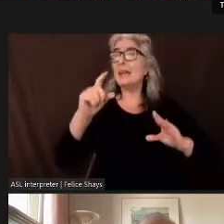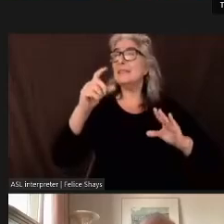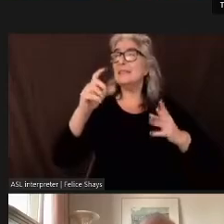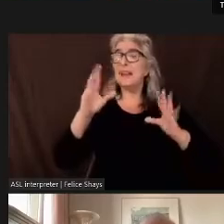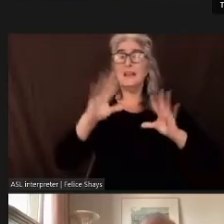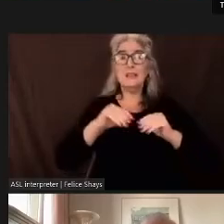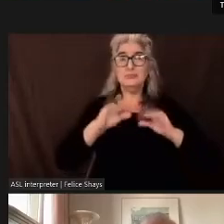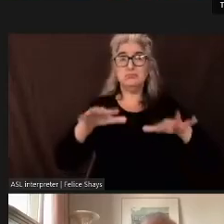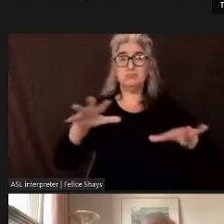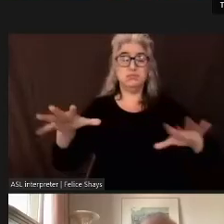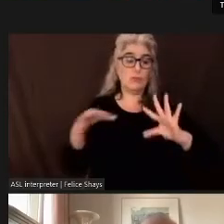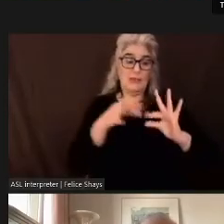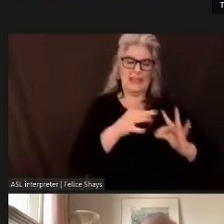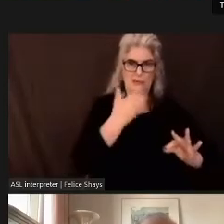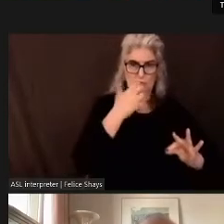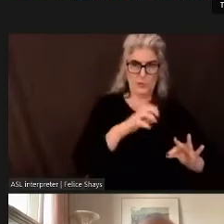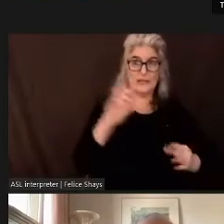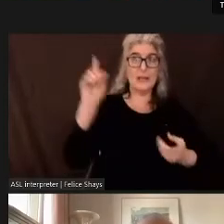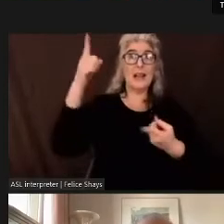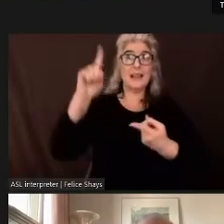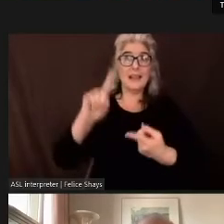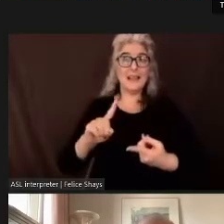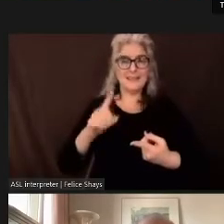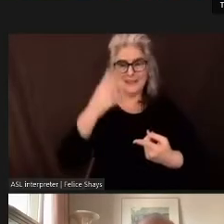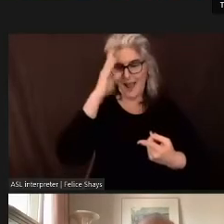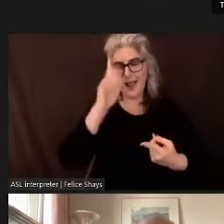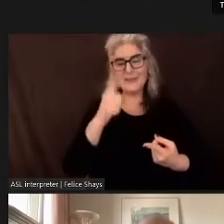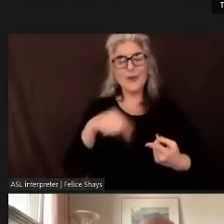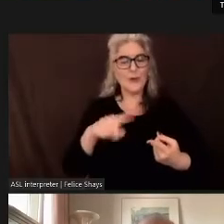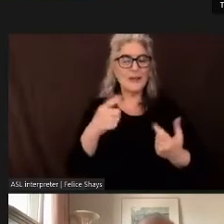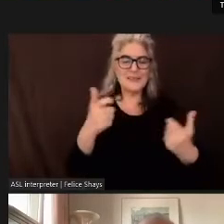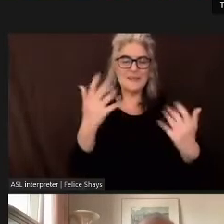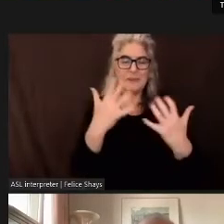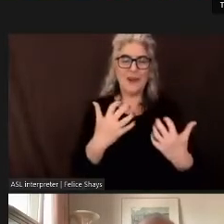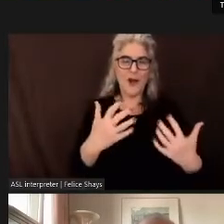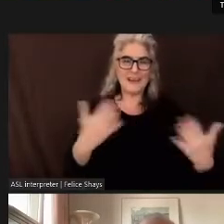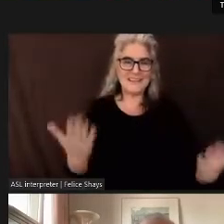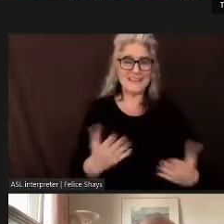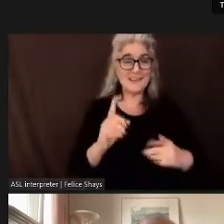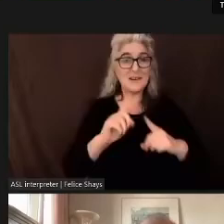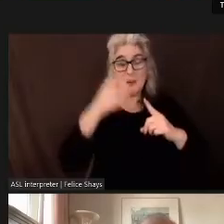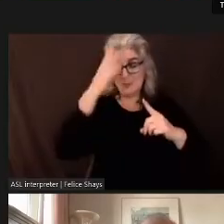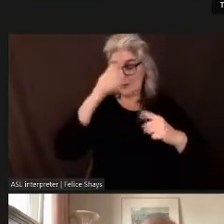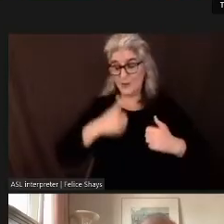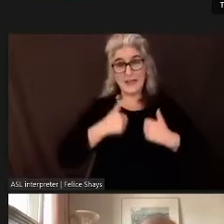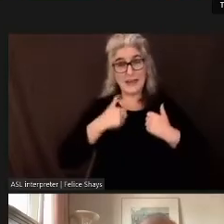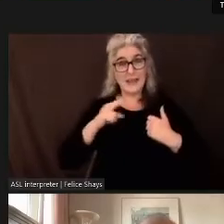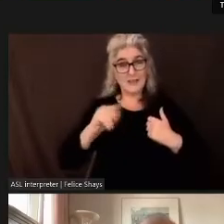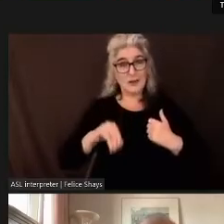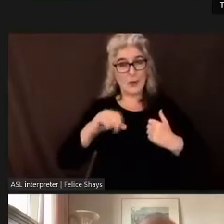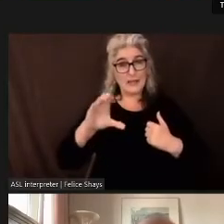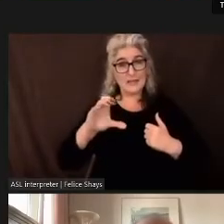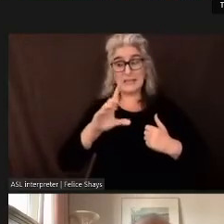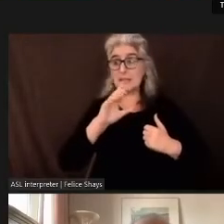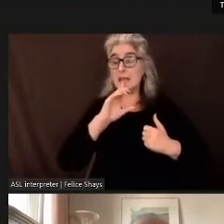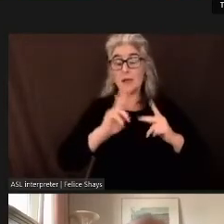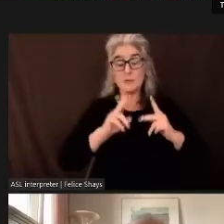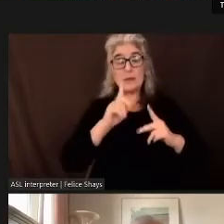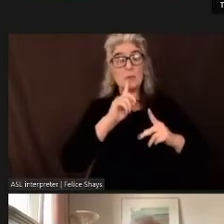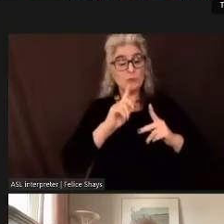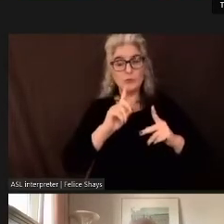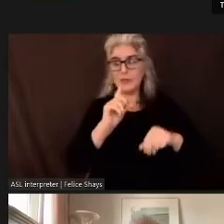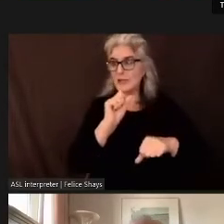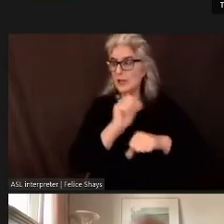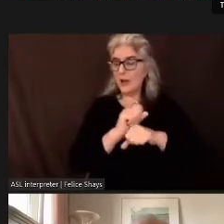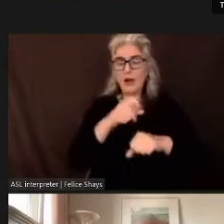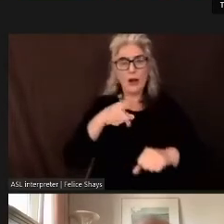And I know that I'm talking to a broad audience, but like I said, I'm based in New York City, where cooling is becoming basically necessary.